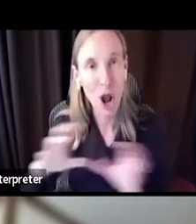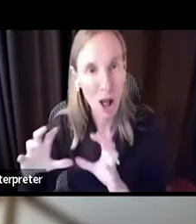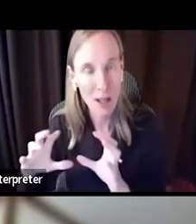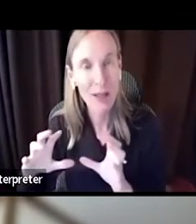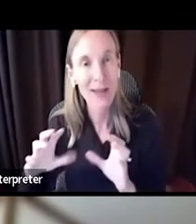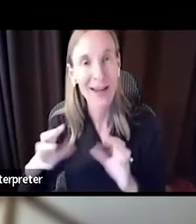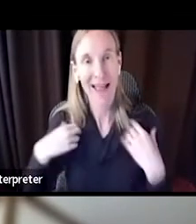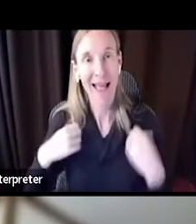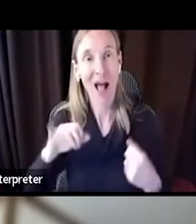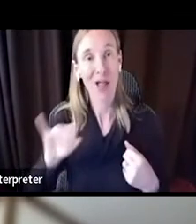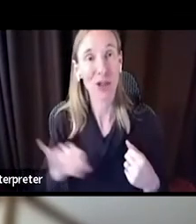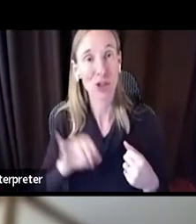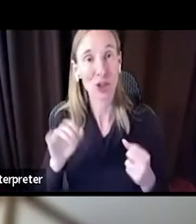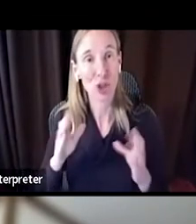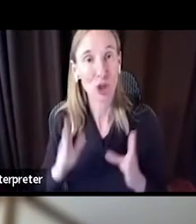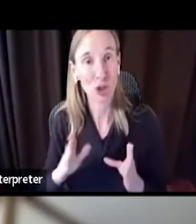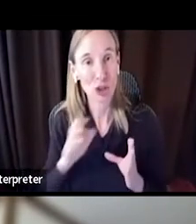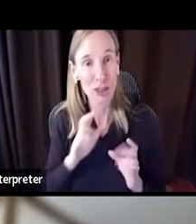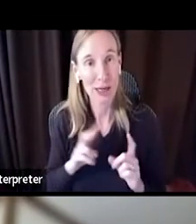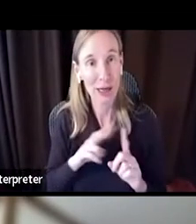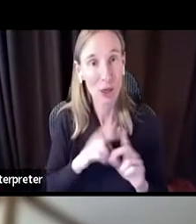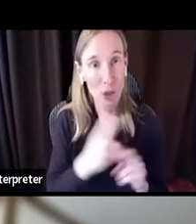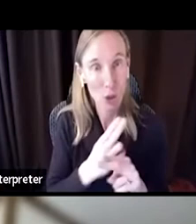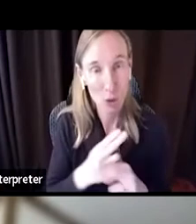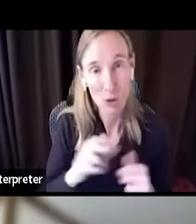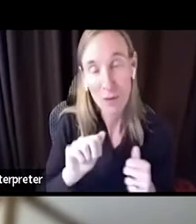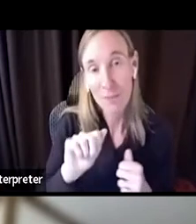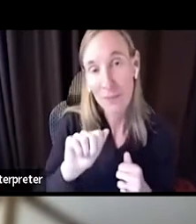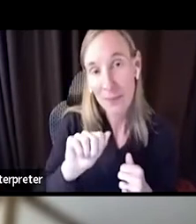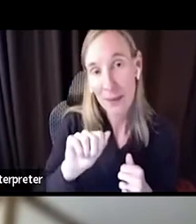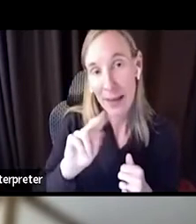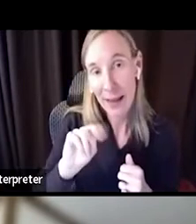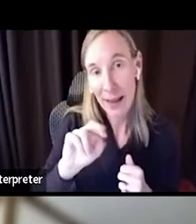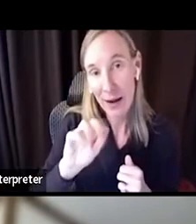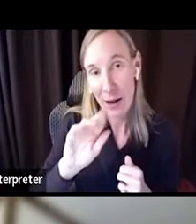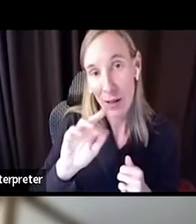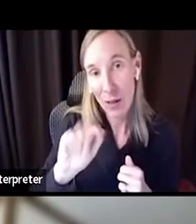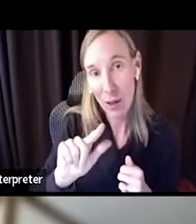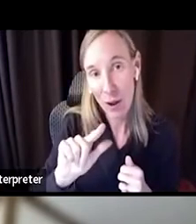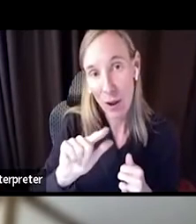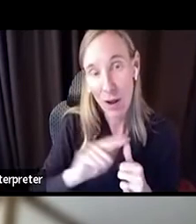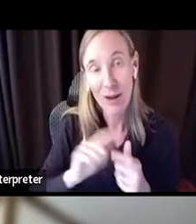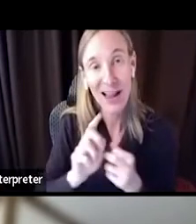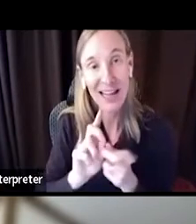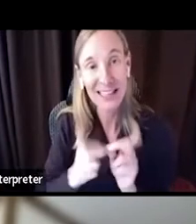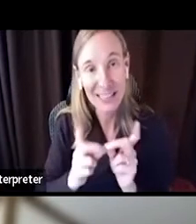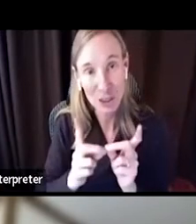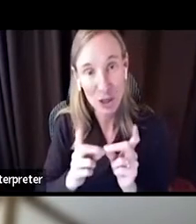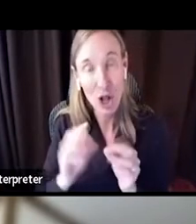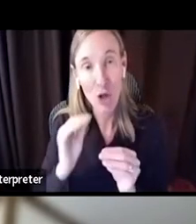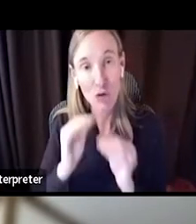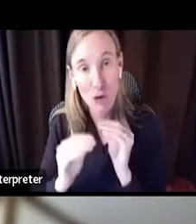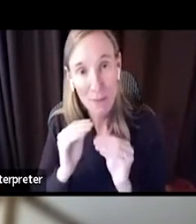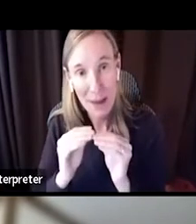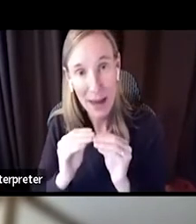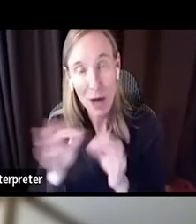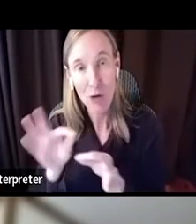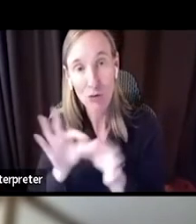implement related to analog or digital hearing aids, plus their repair, replacement, and